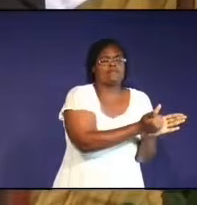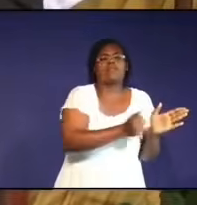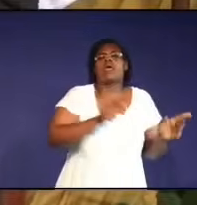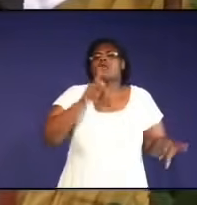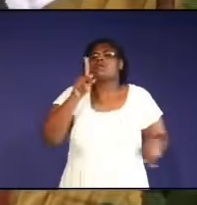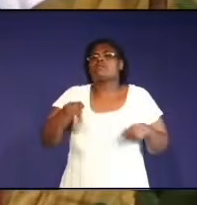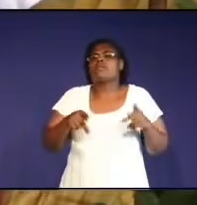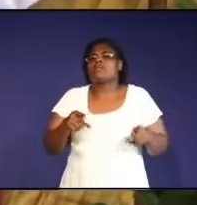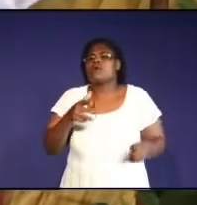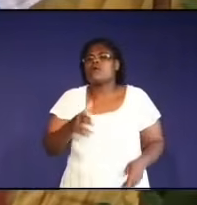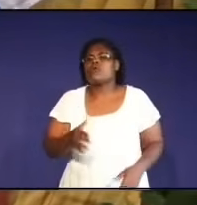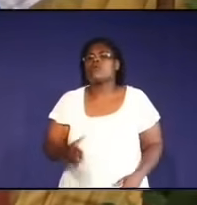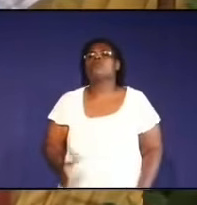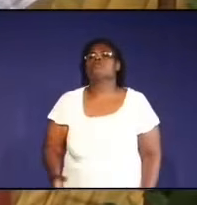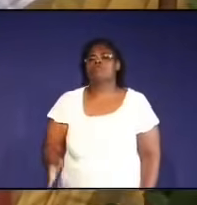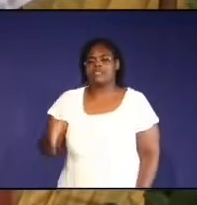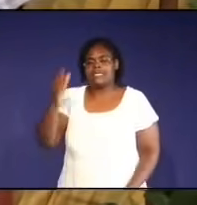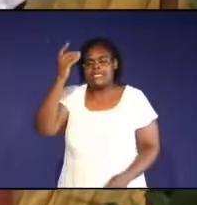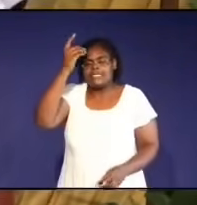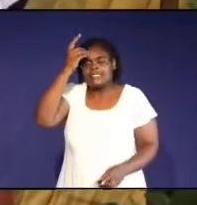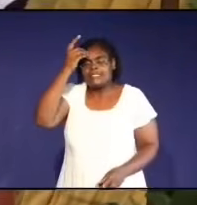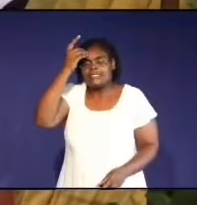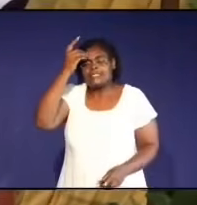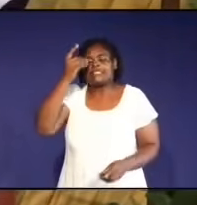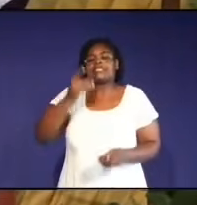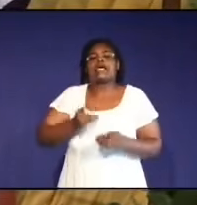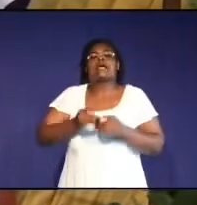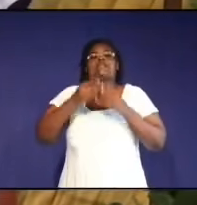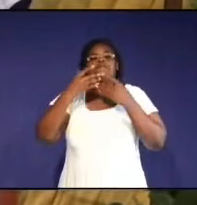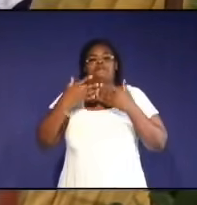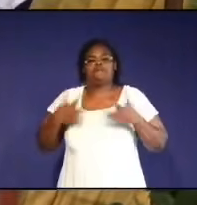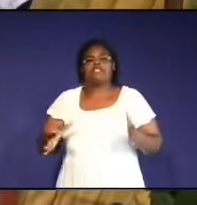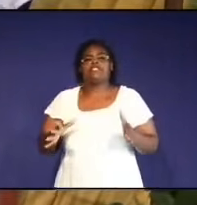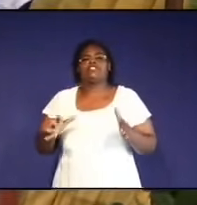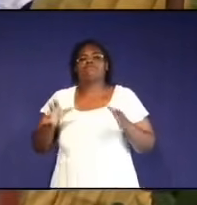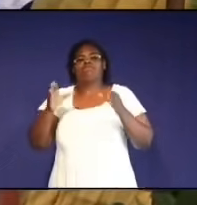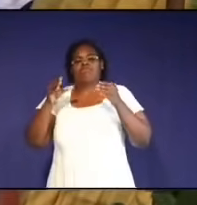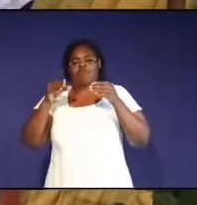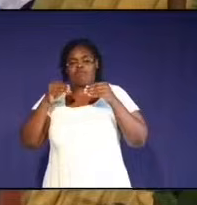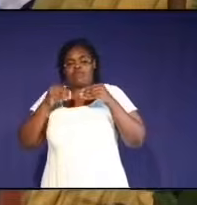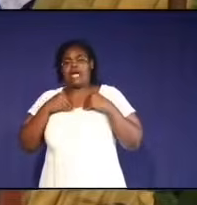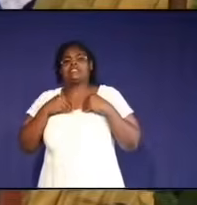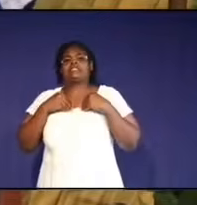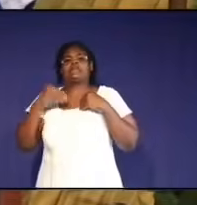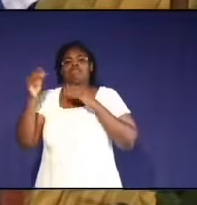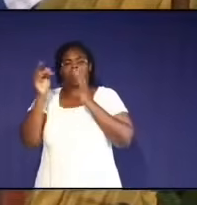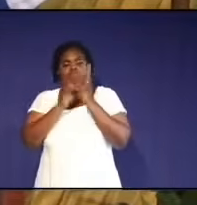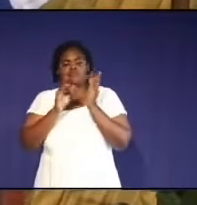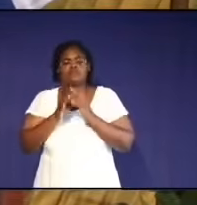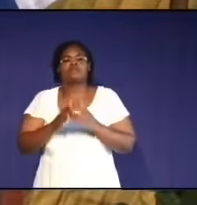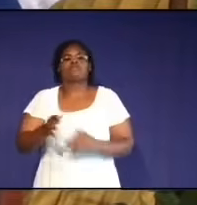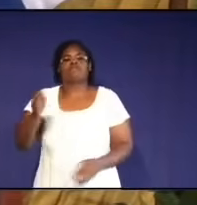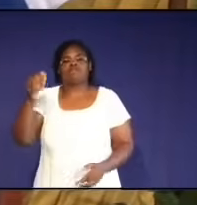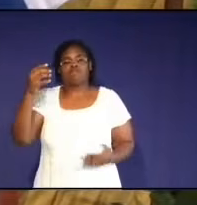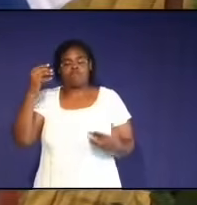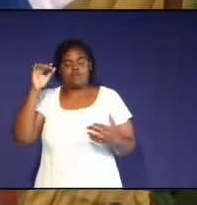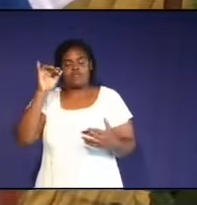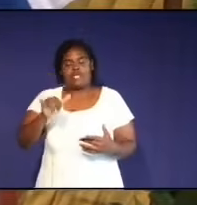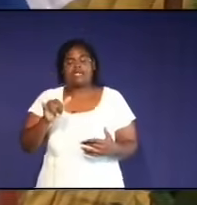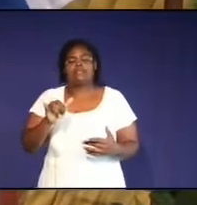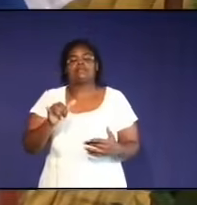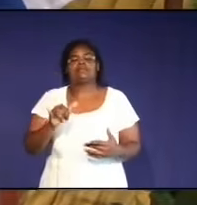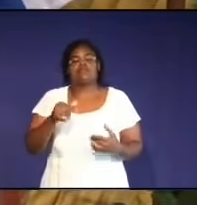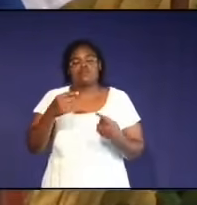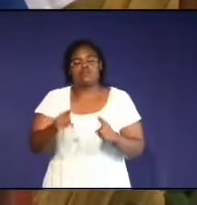ones who've made up their minds. There's a song that says, I'm determined, I have a made up mind.